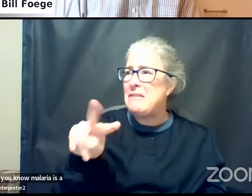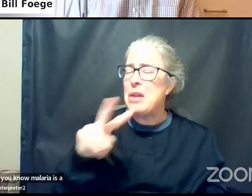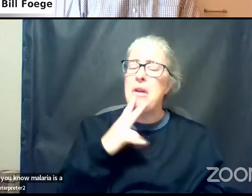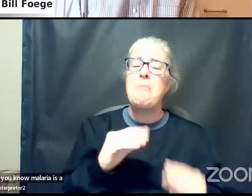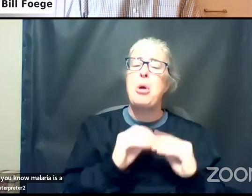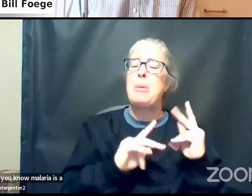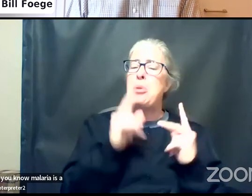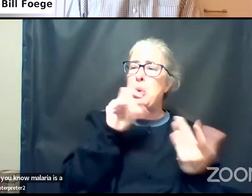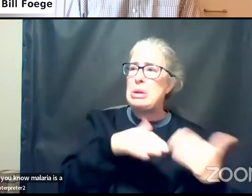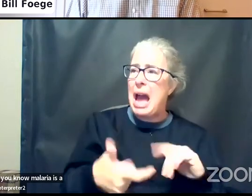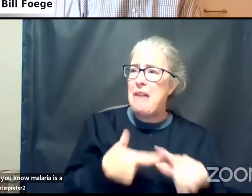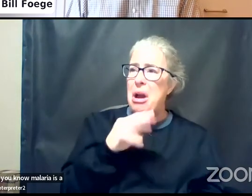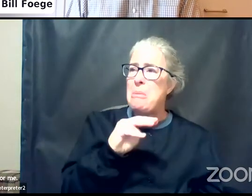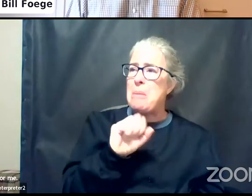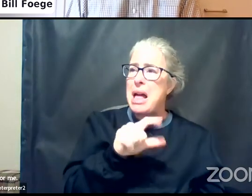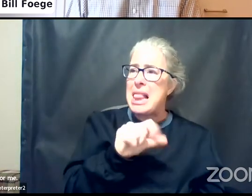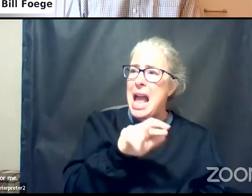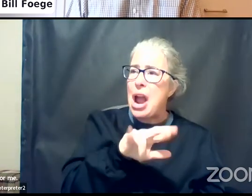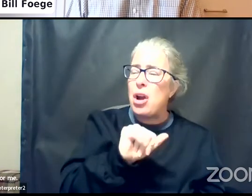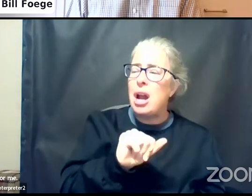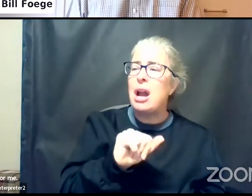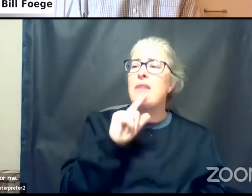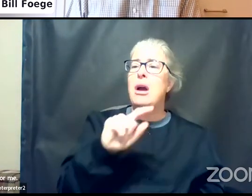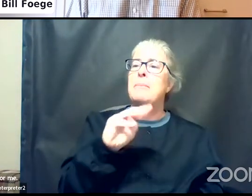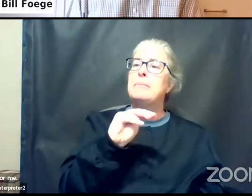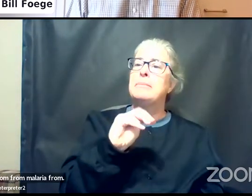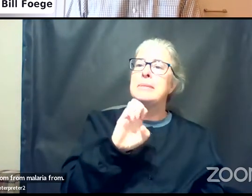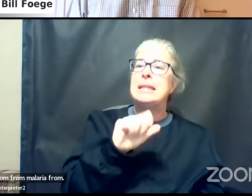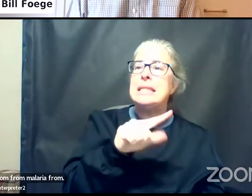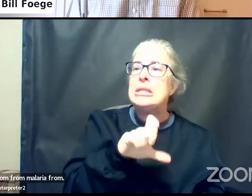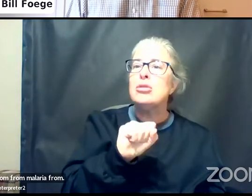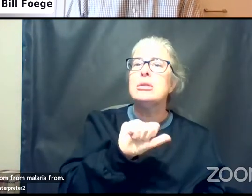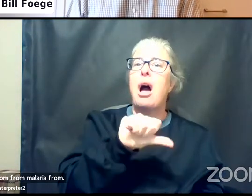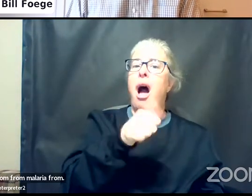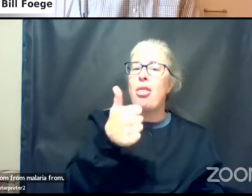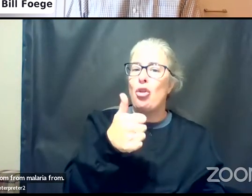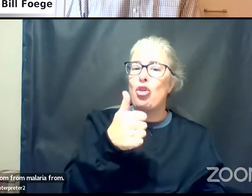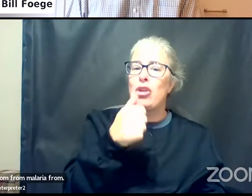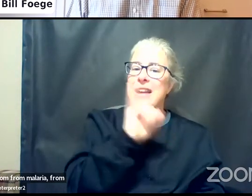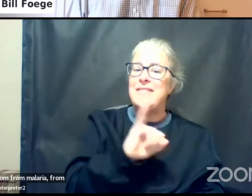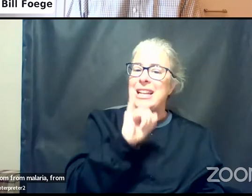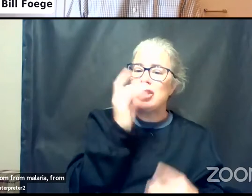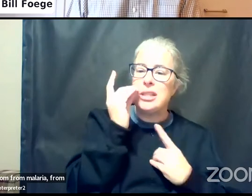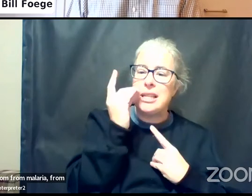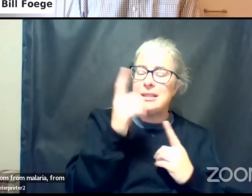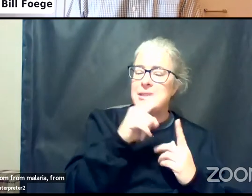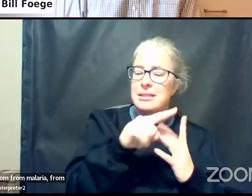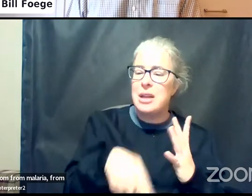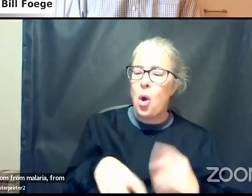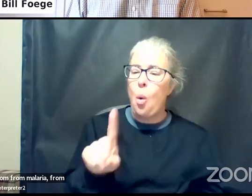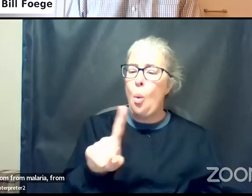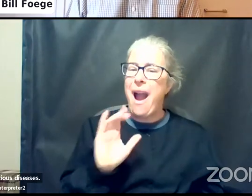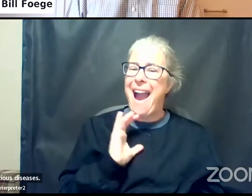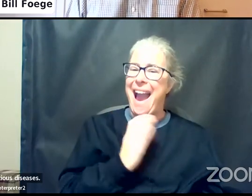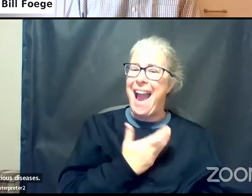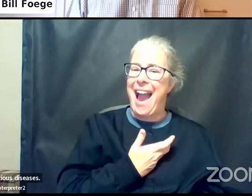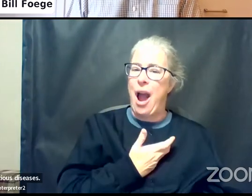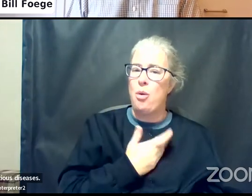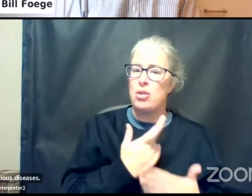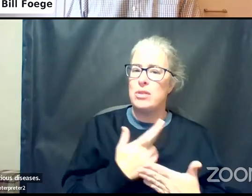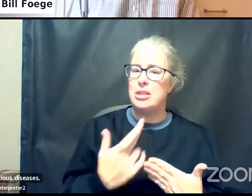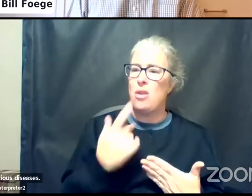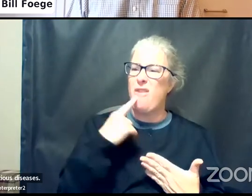people who die from from malaria from measles from other uh infectious diseases so where is our where are our